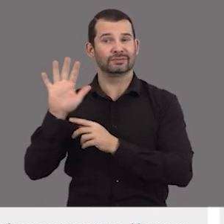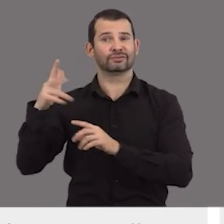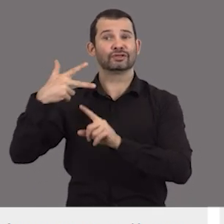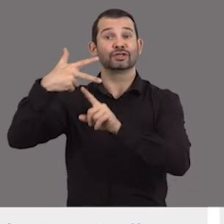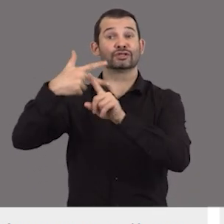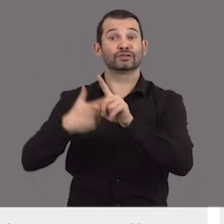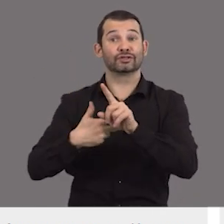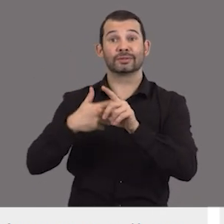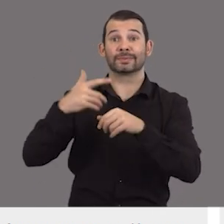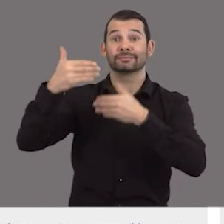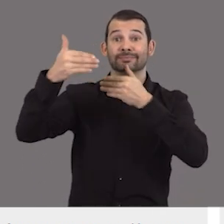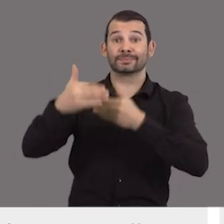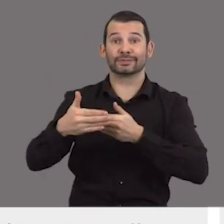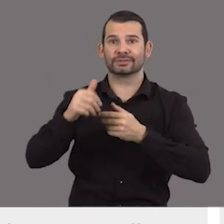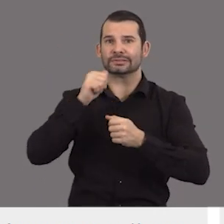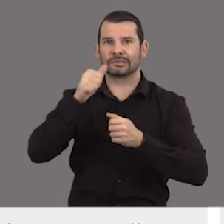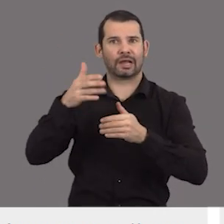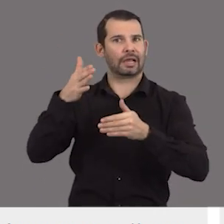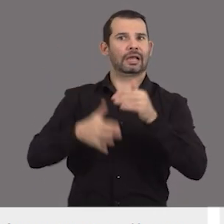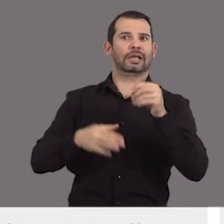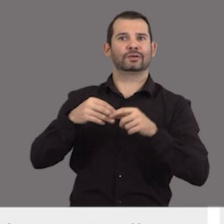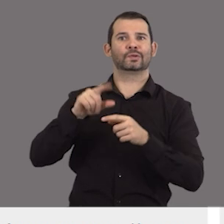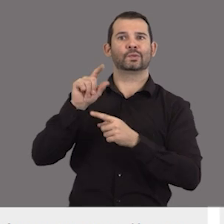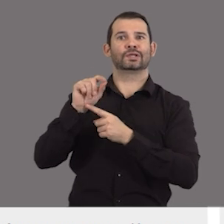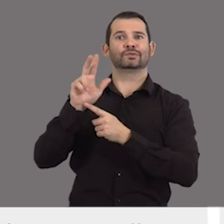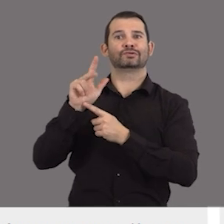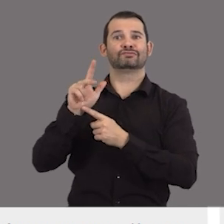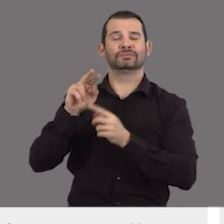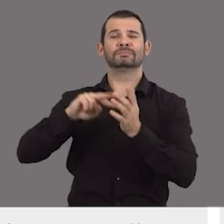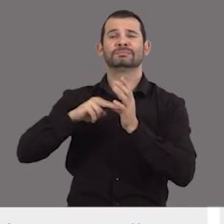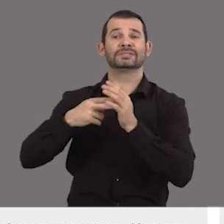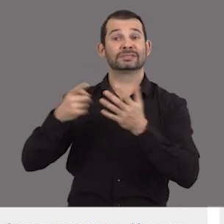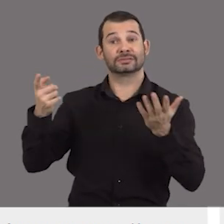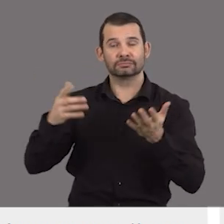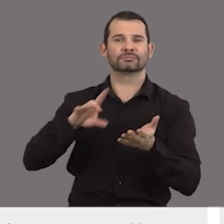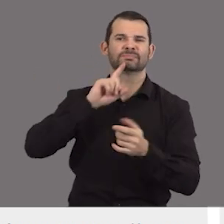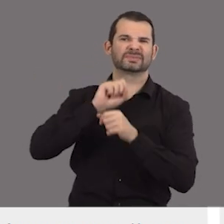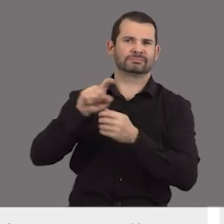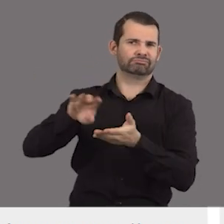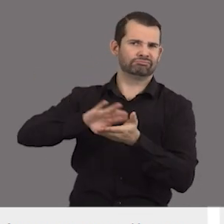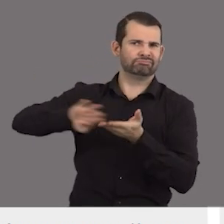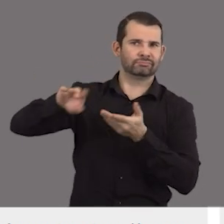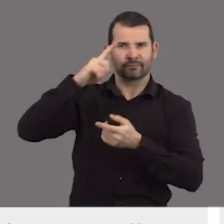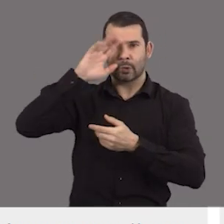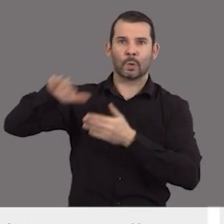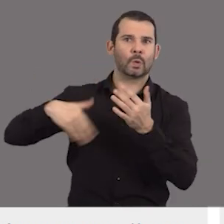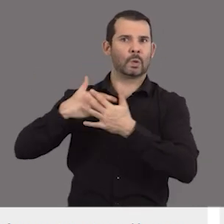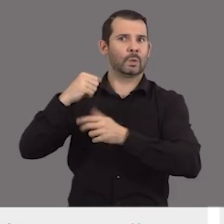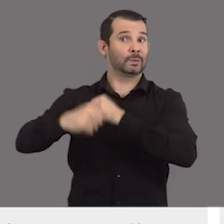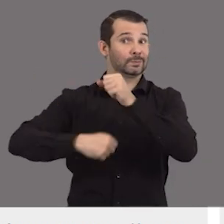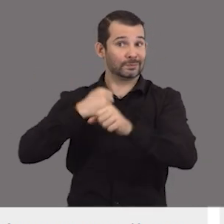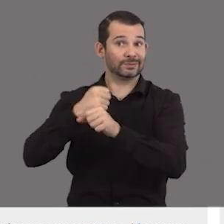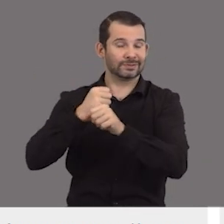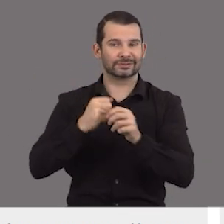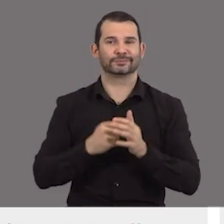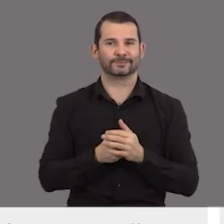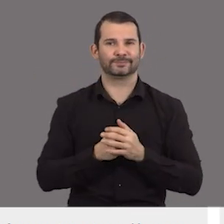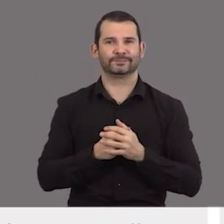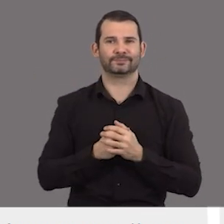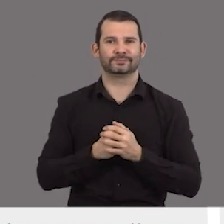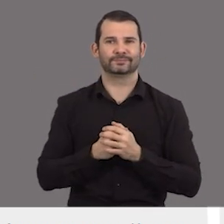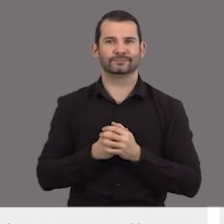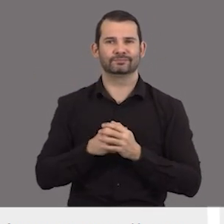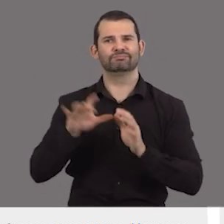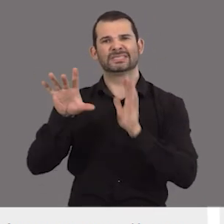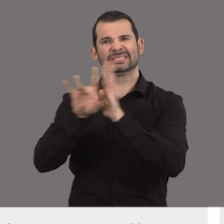1st, 2023, his 3 month period did not end in 2023. He is therefore exempt for the whole